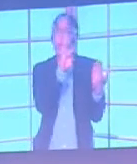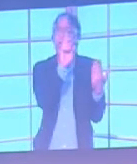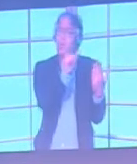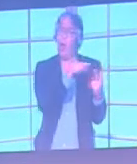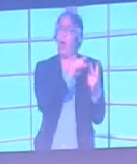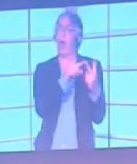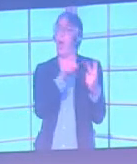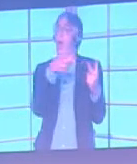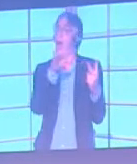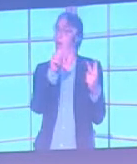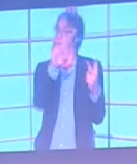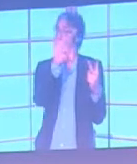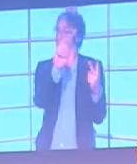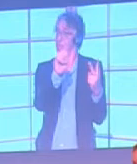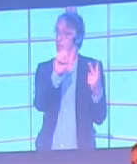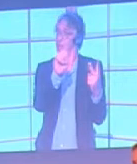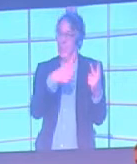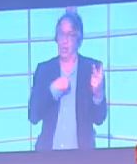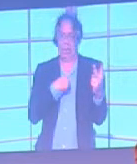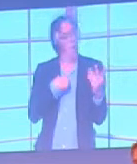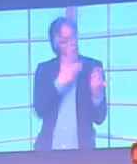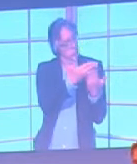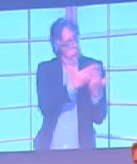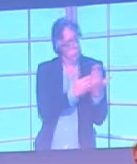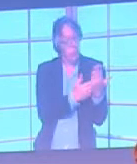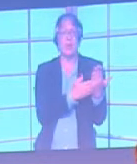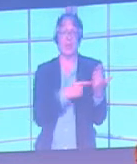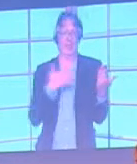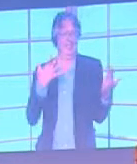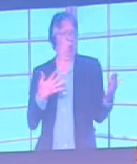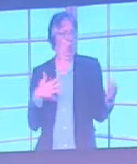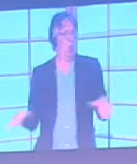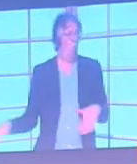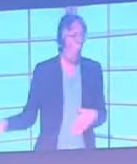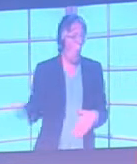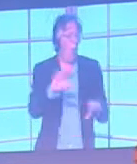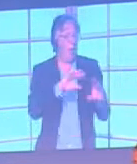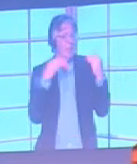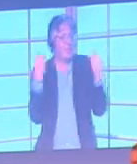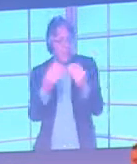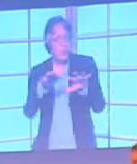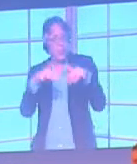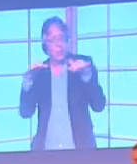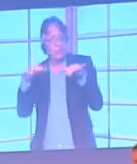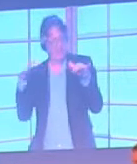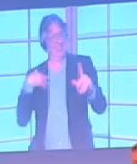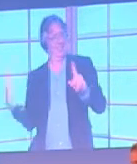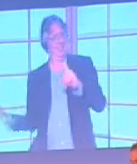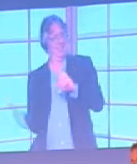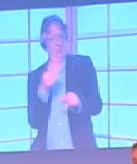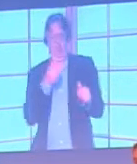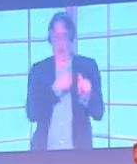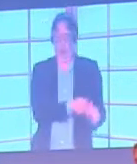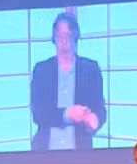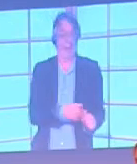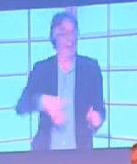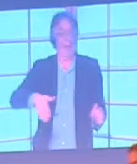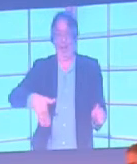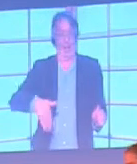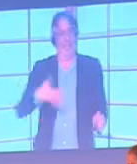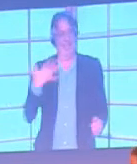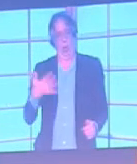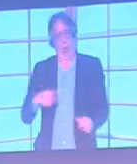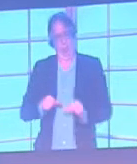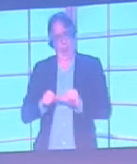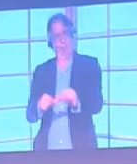we did not achieve that in all stadiums. However, we did push and we keep on pushing, but